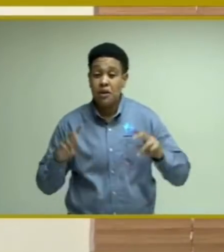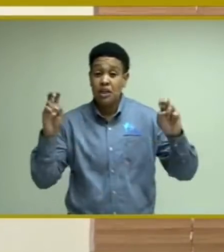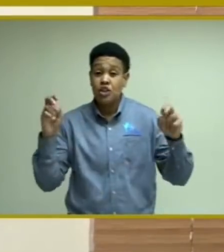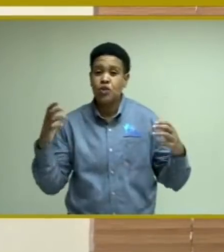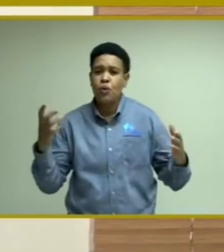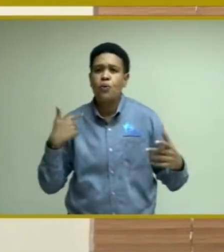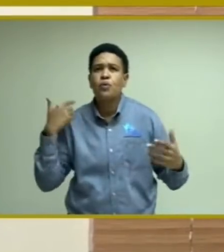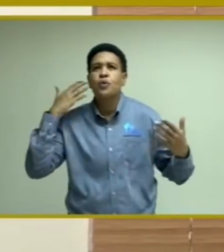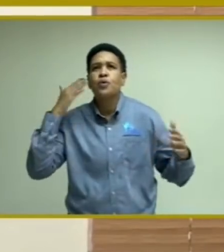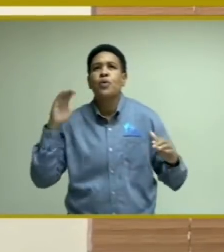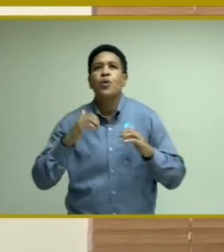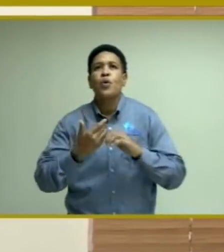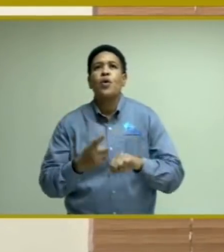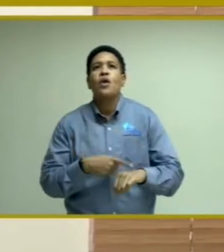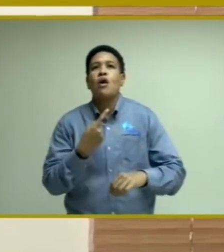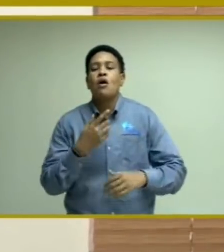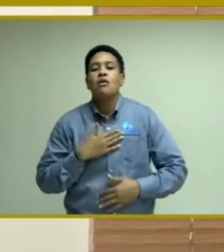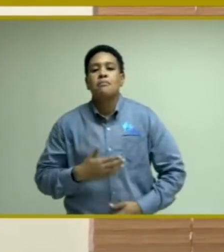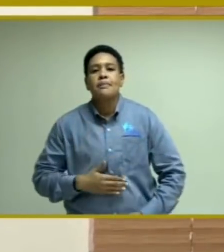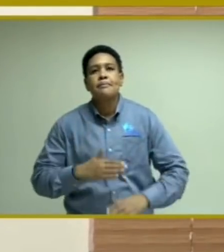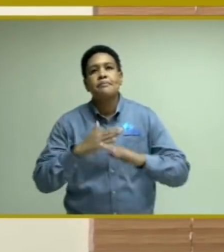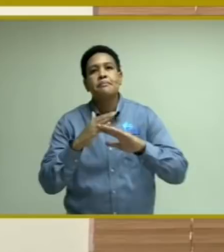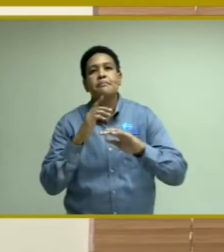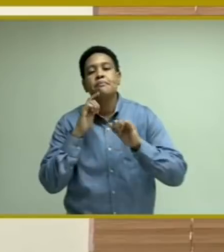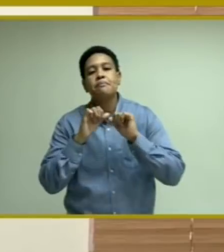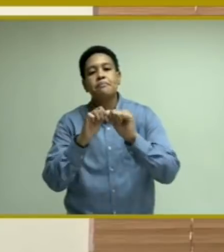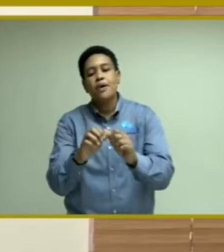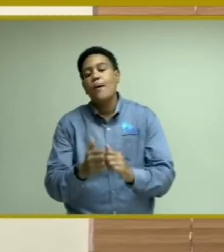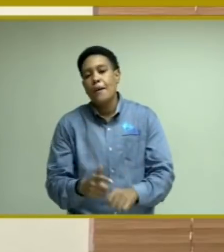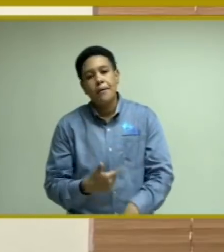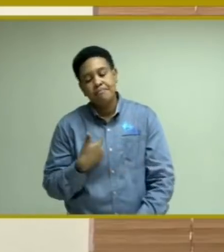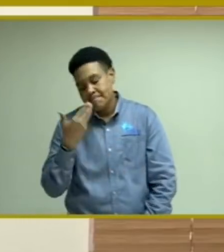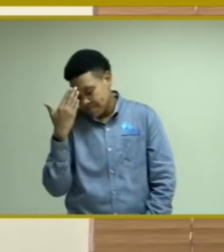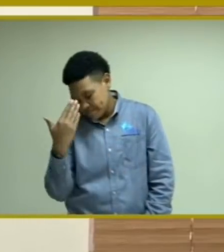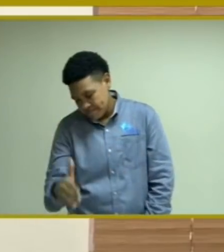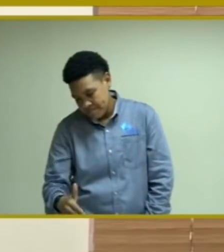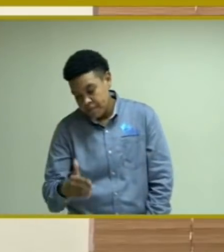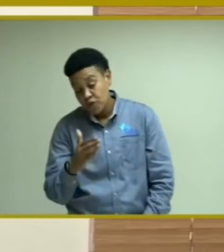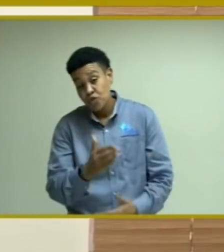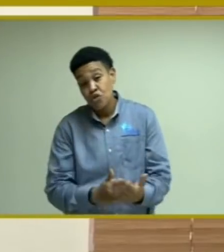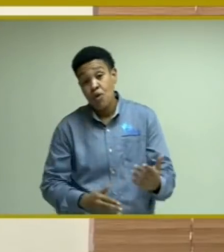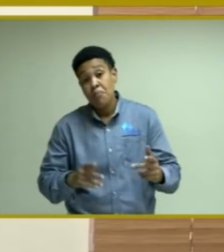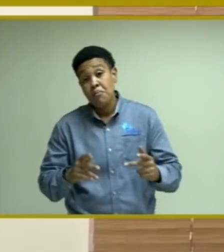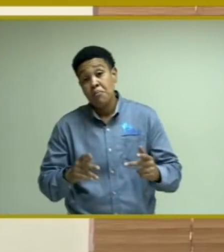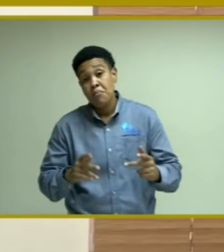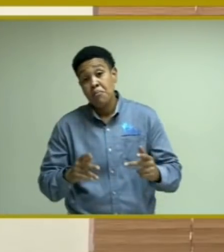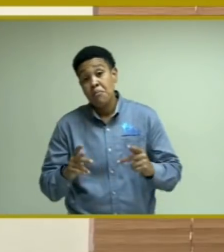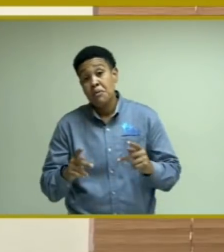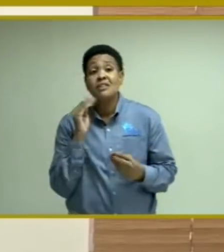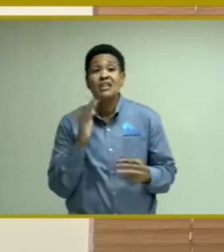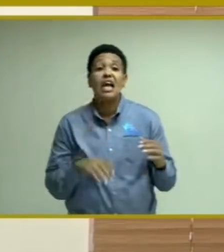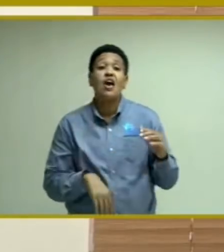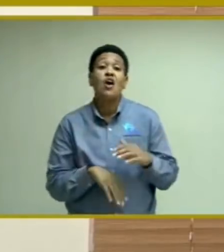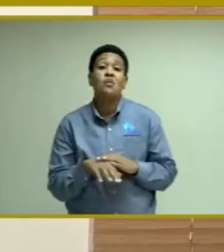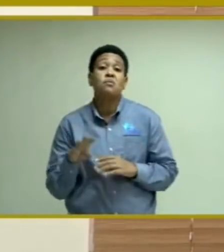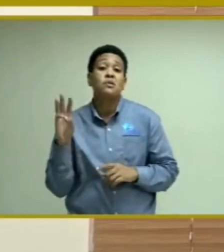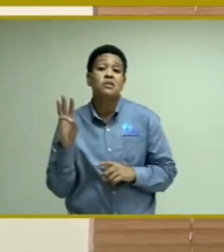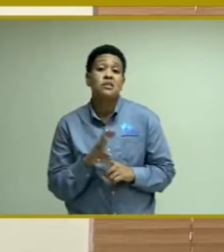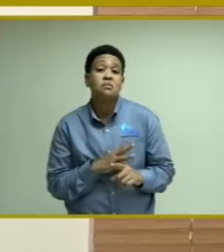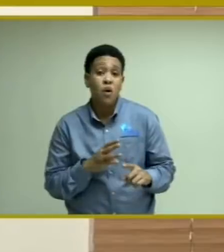don't know how long the natural immunity will last. Some persons have said up to 6